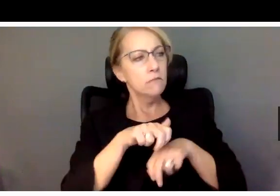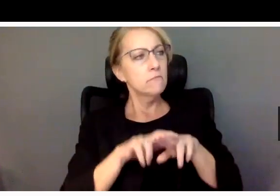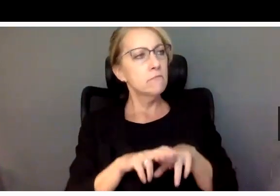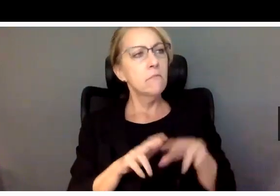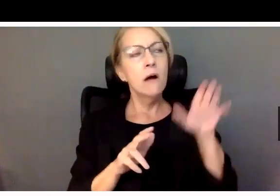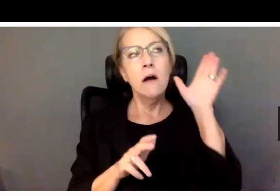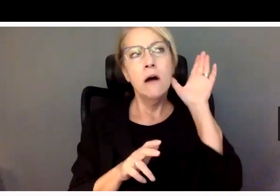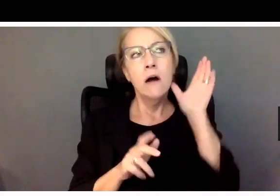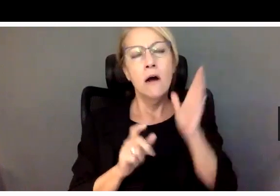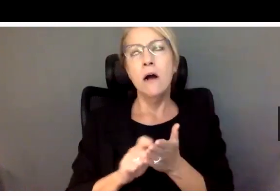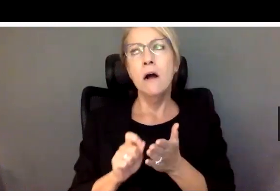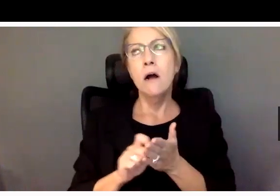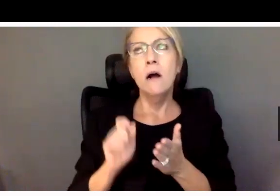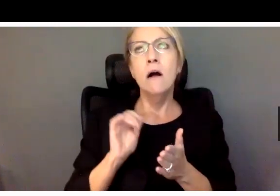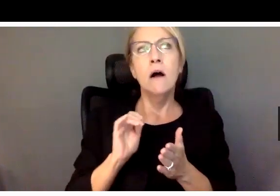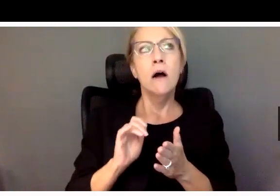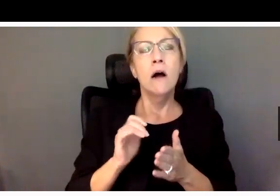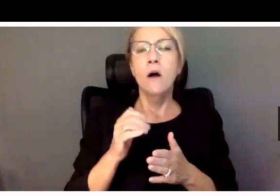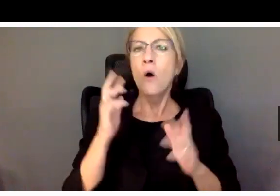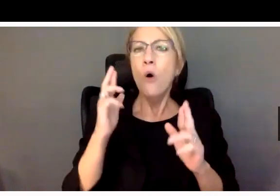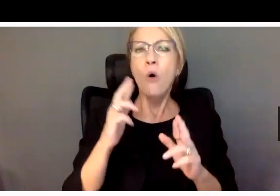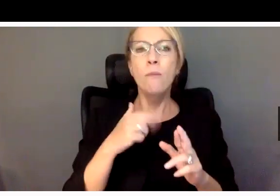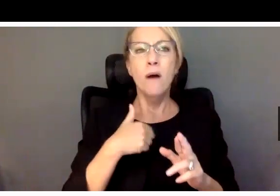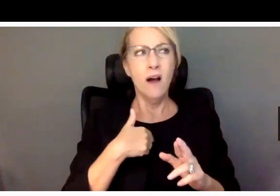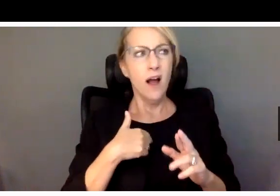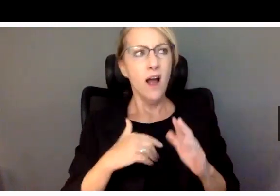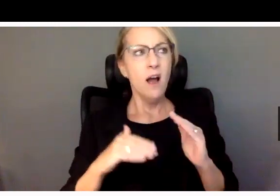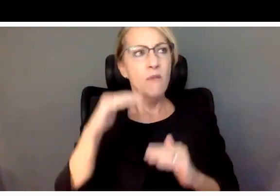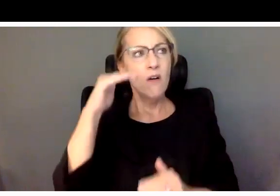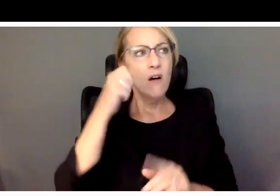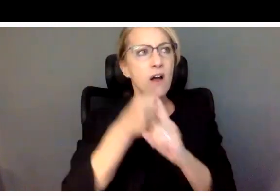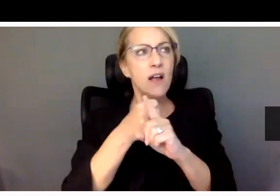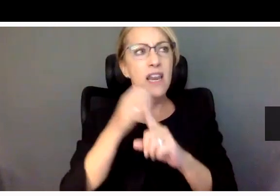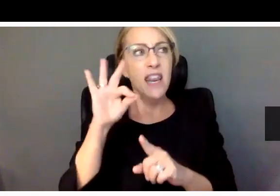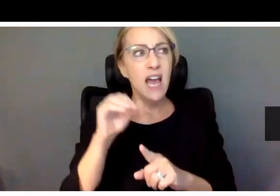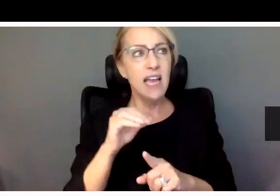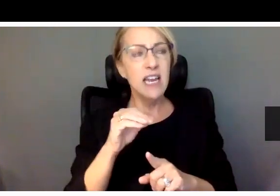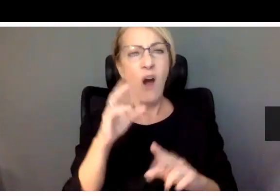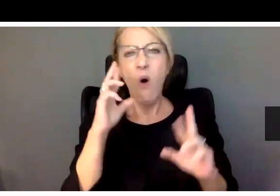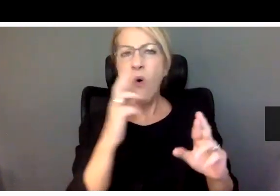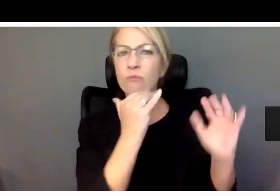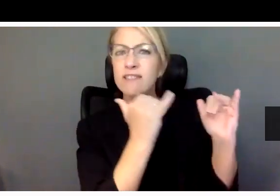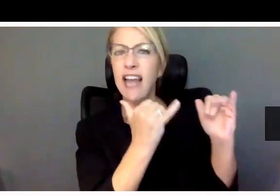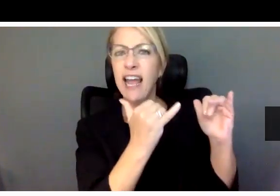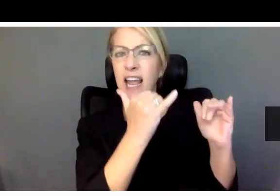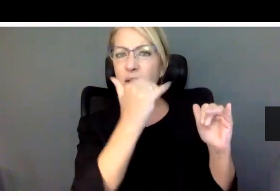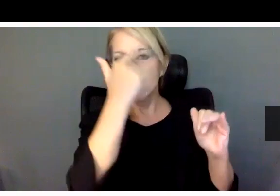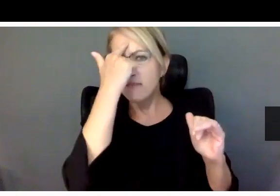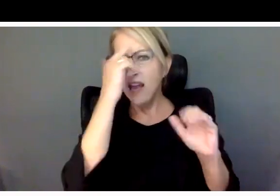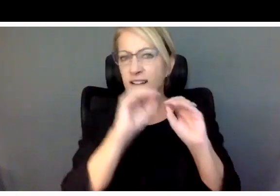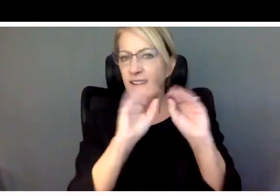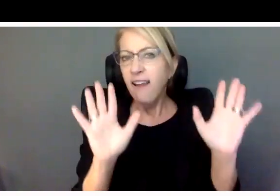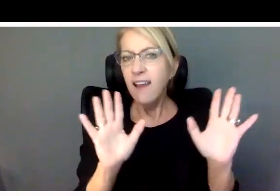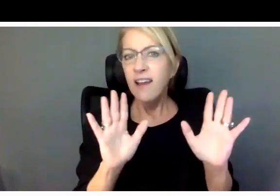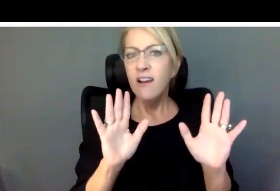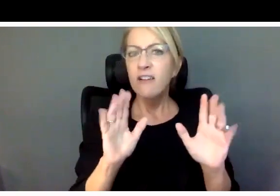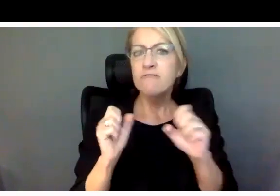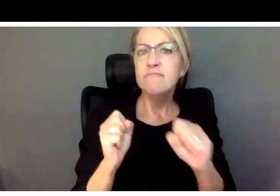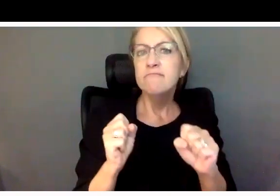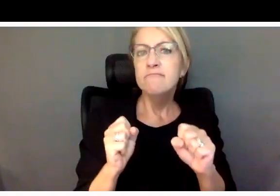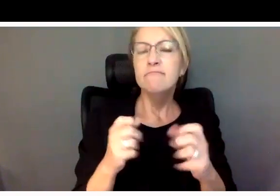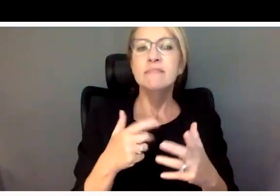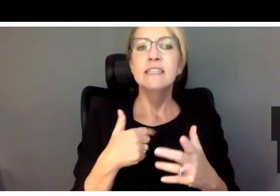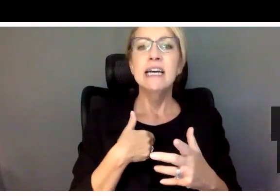that my mind would be as clear when I hit 90. I hope that you will enjoy this story as much as I